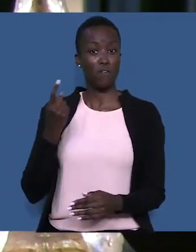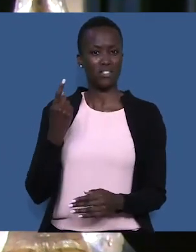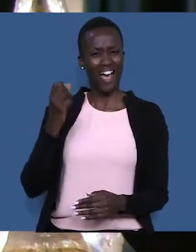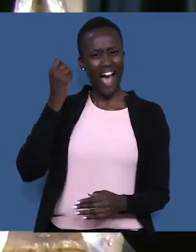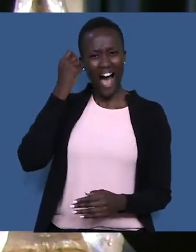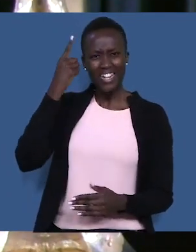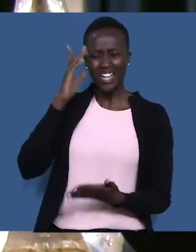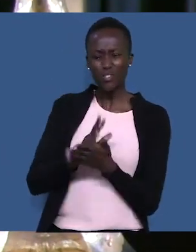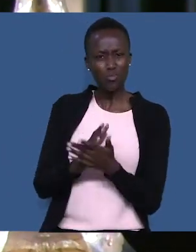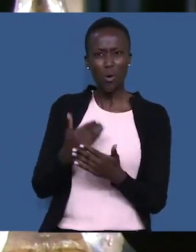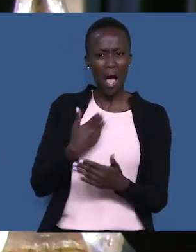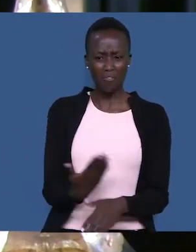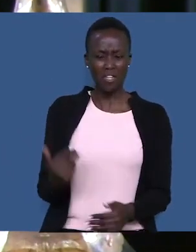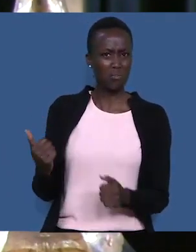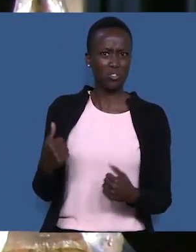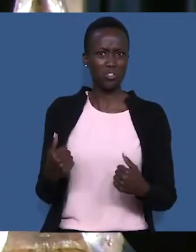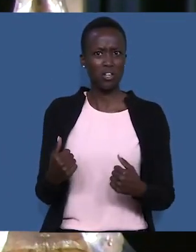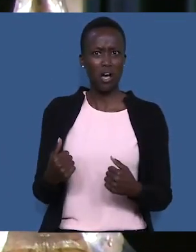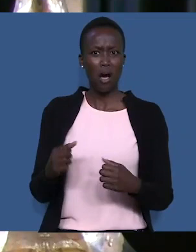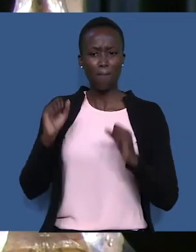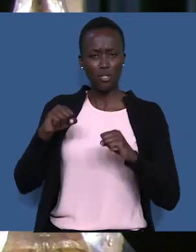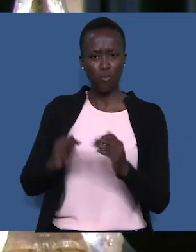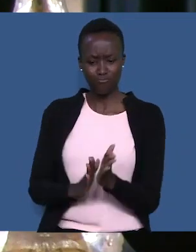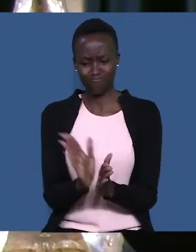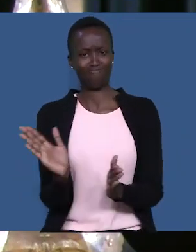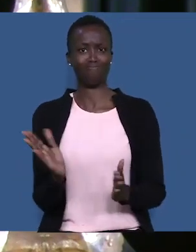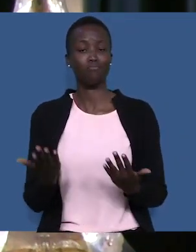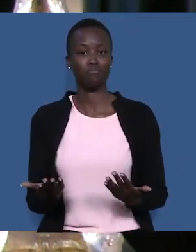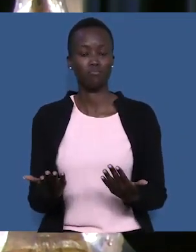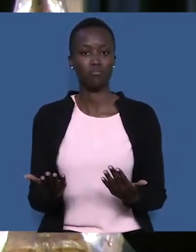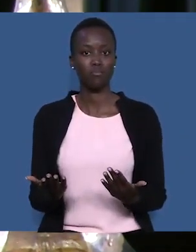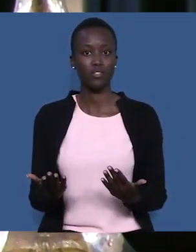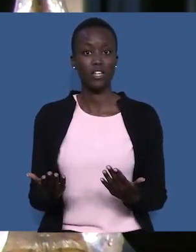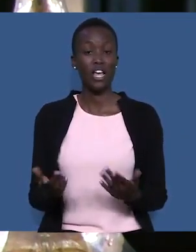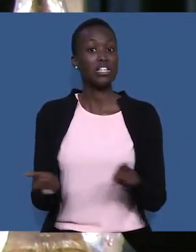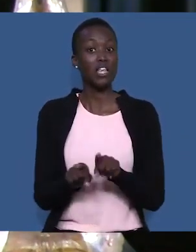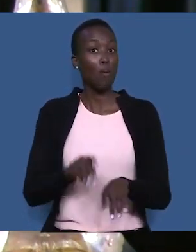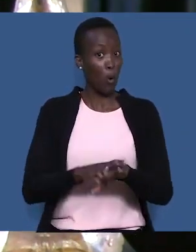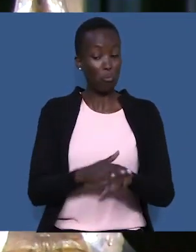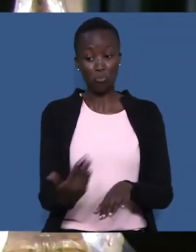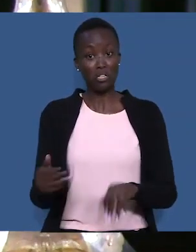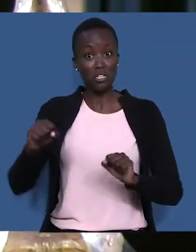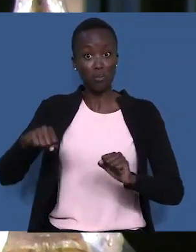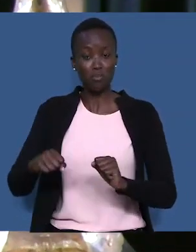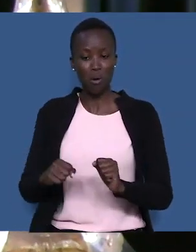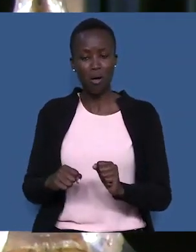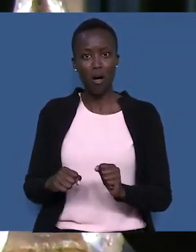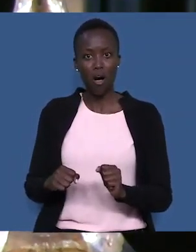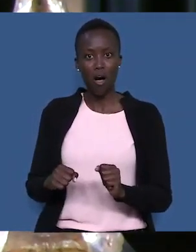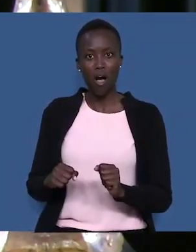distractions exist. Anything could come to distract you. Even good things can mislead you. Good